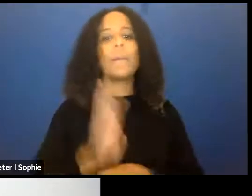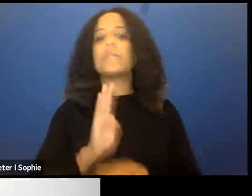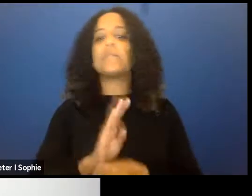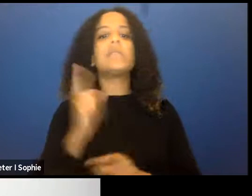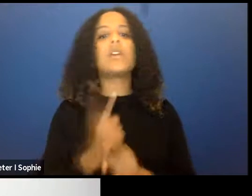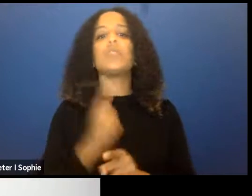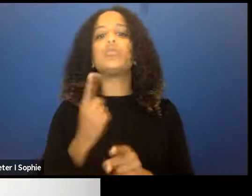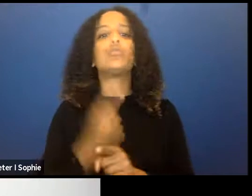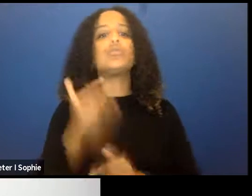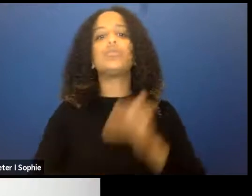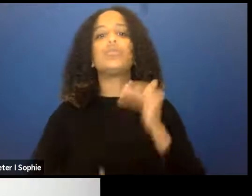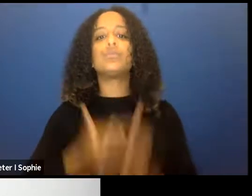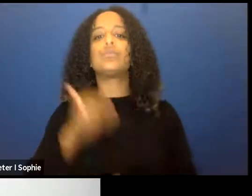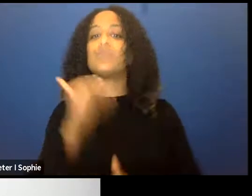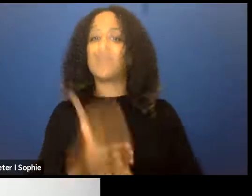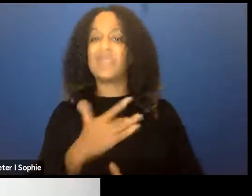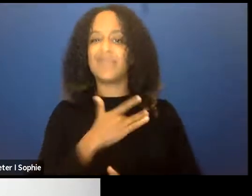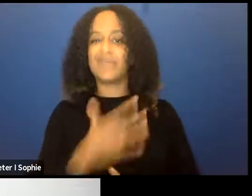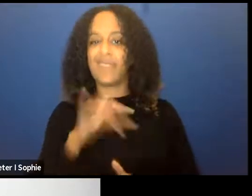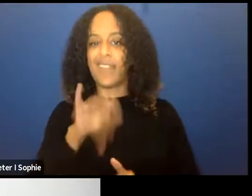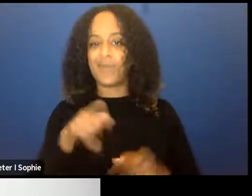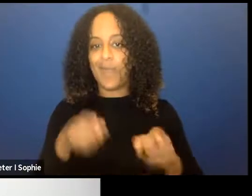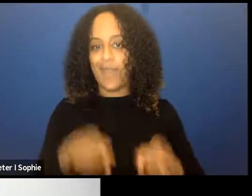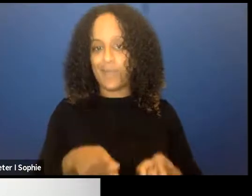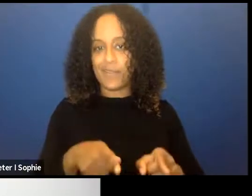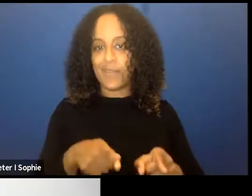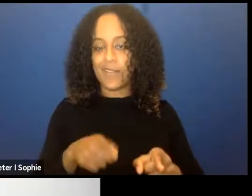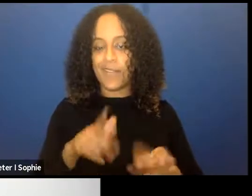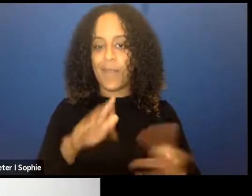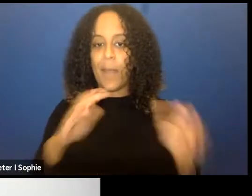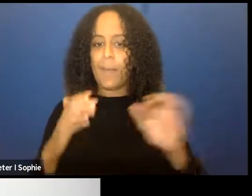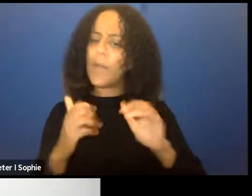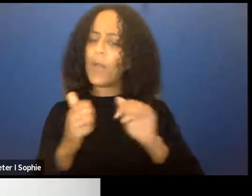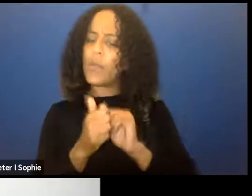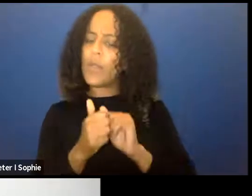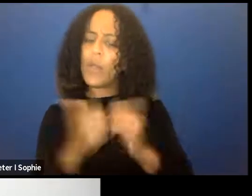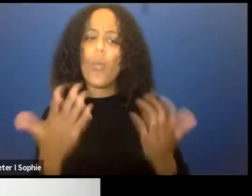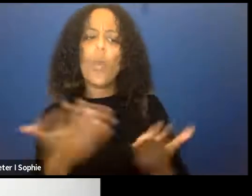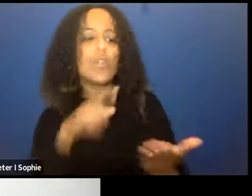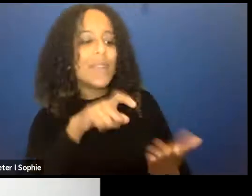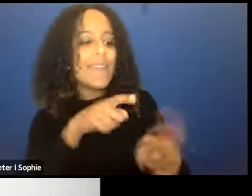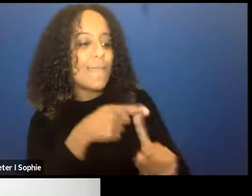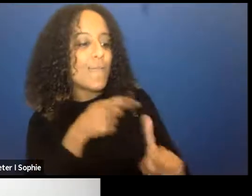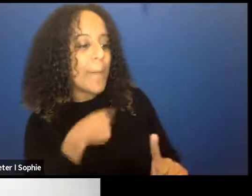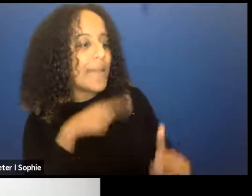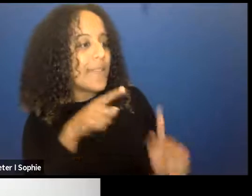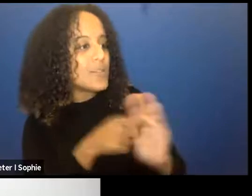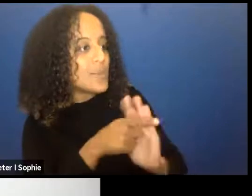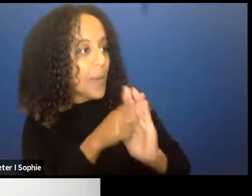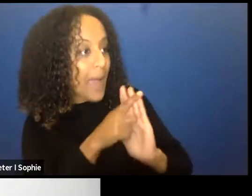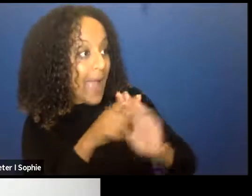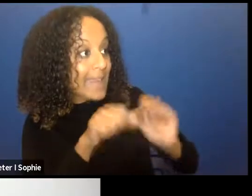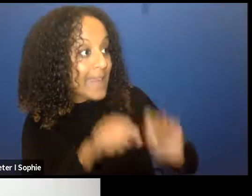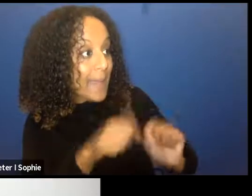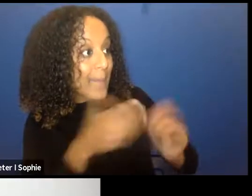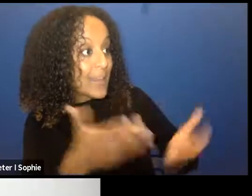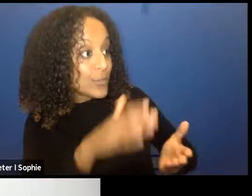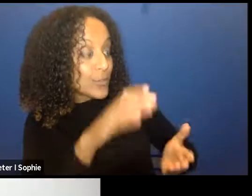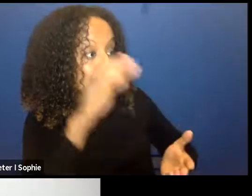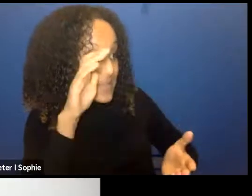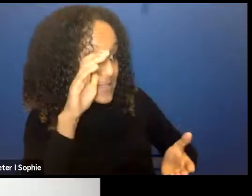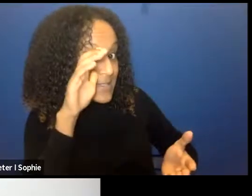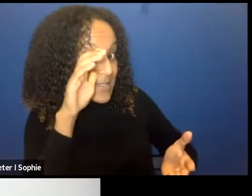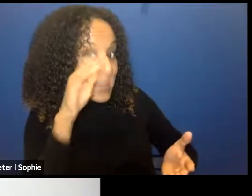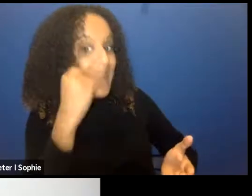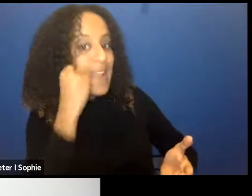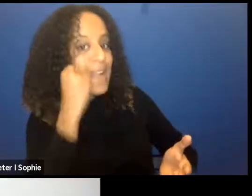really what happened, versus saying, what do you need from me in this moment? I can be here to listen if you just